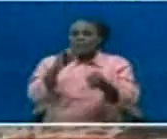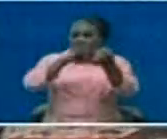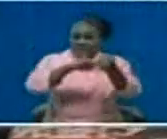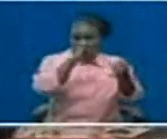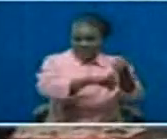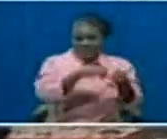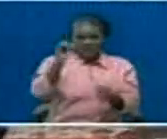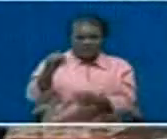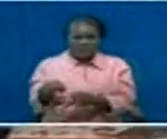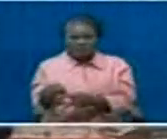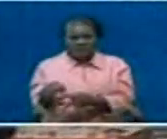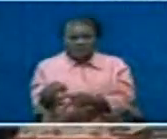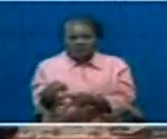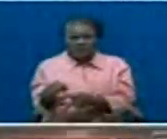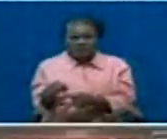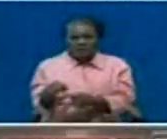to.